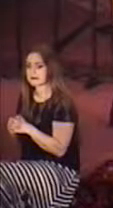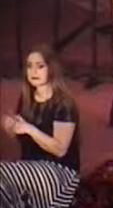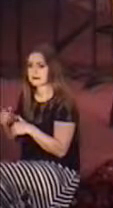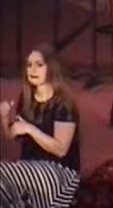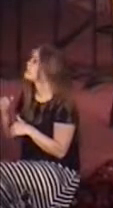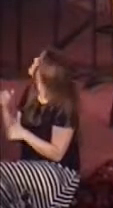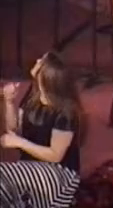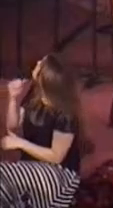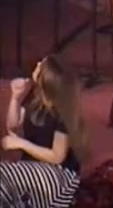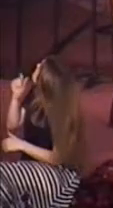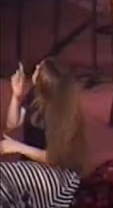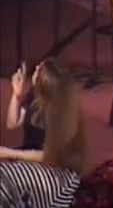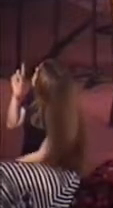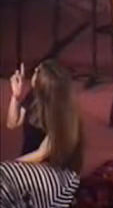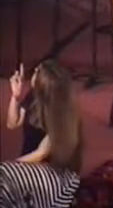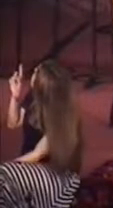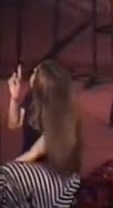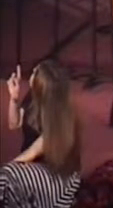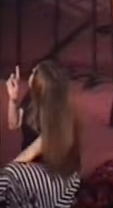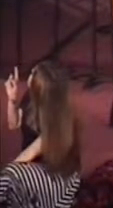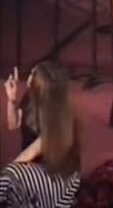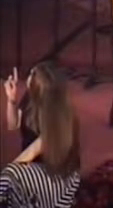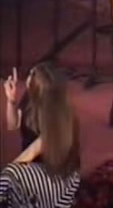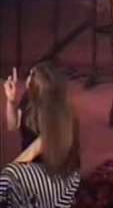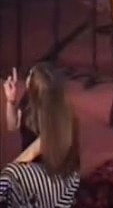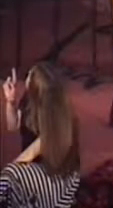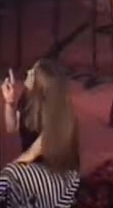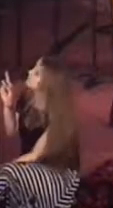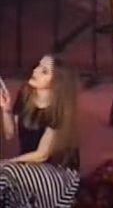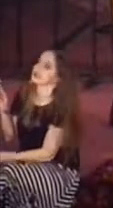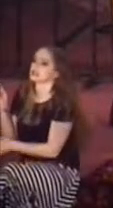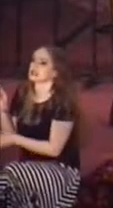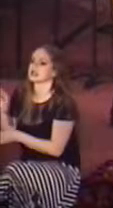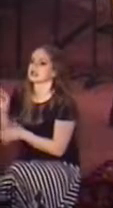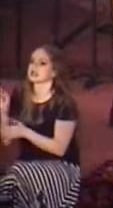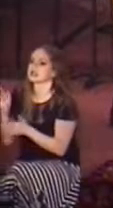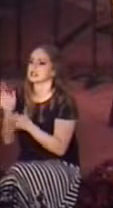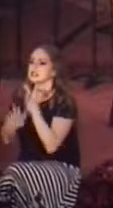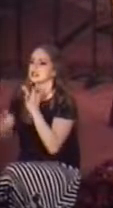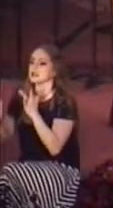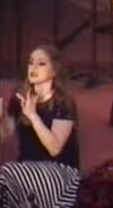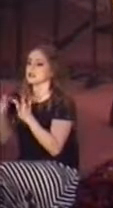I have not come to call the righteous, but the sinner to repentance. Jesus was born to change lives.